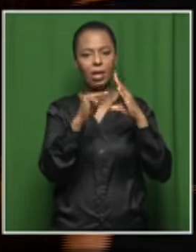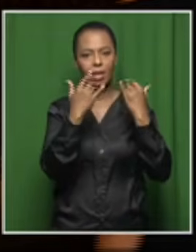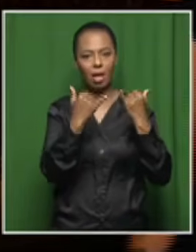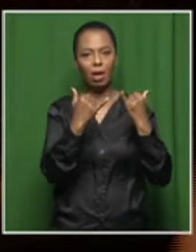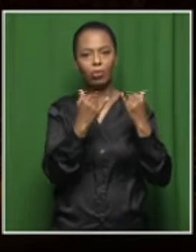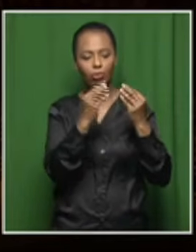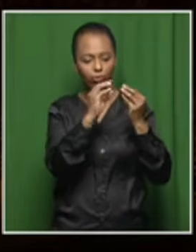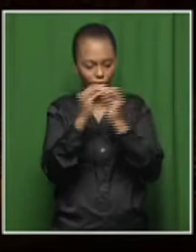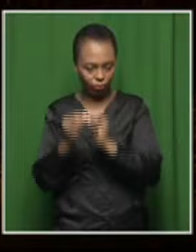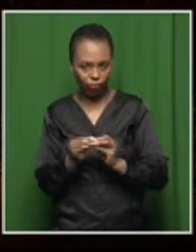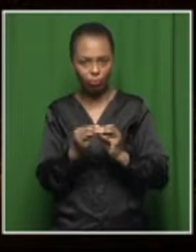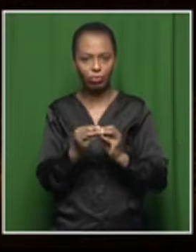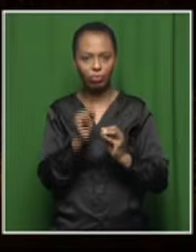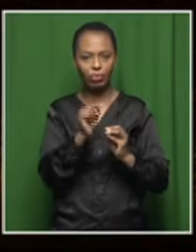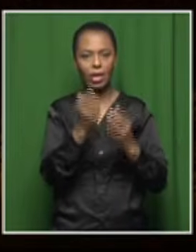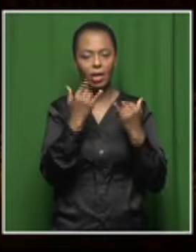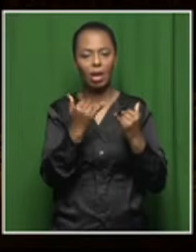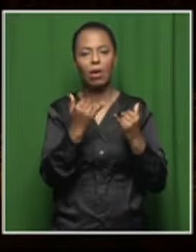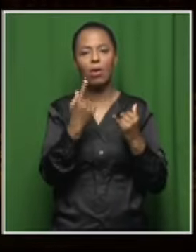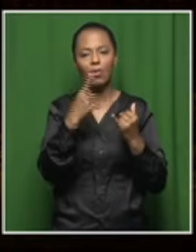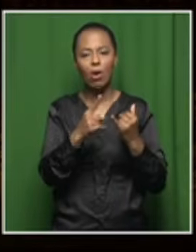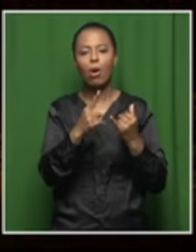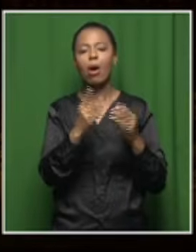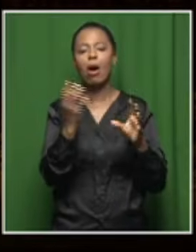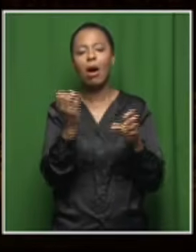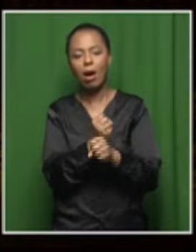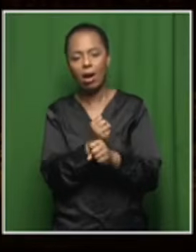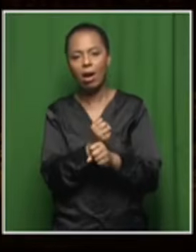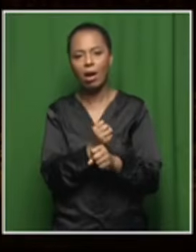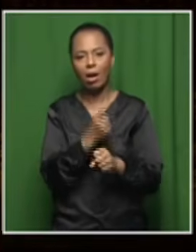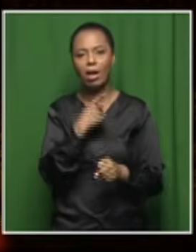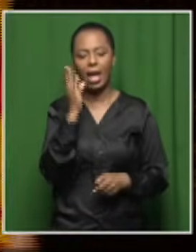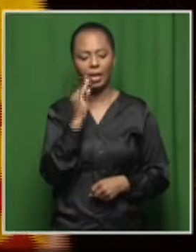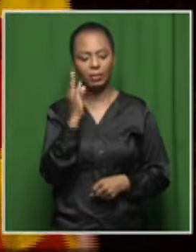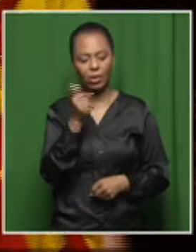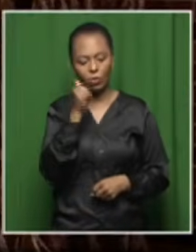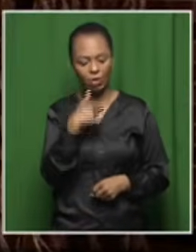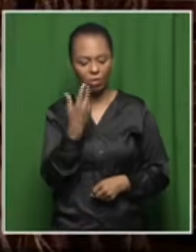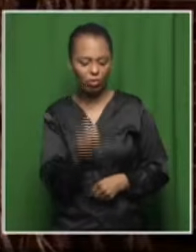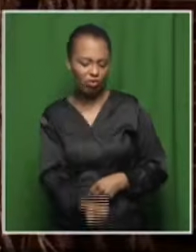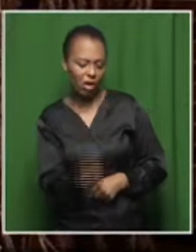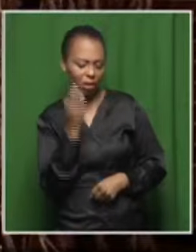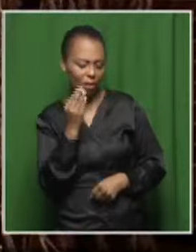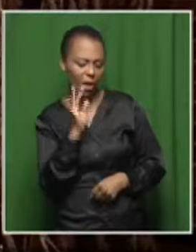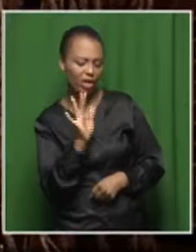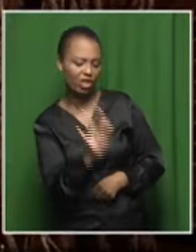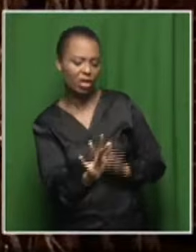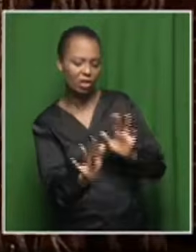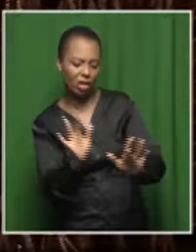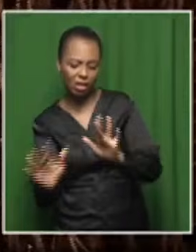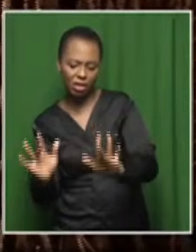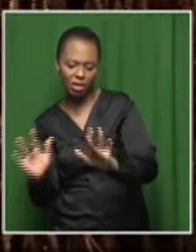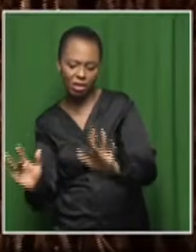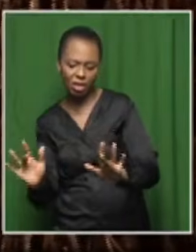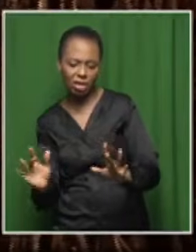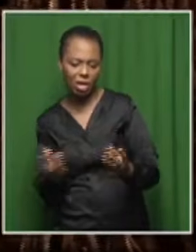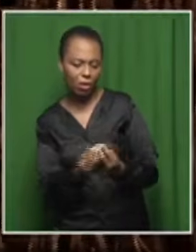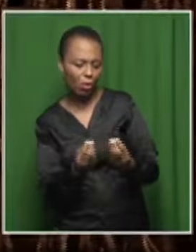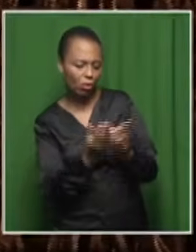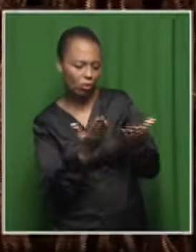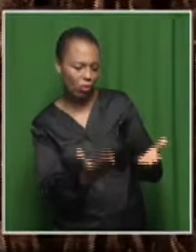to climb, to really experience something with a childlike wonder. You're able to touch all of the materials and you get